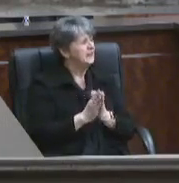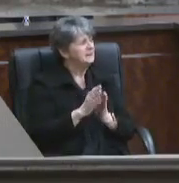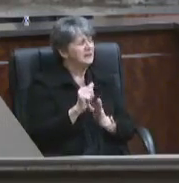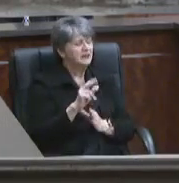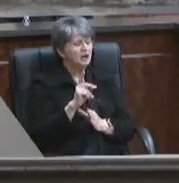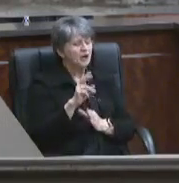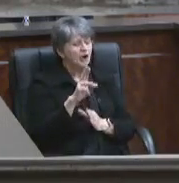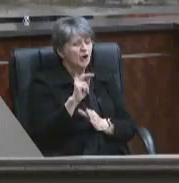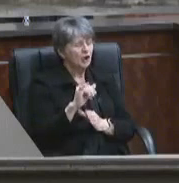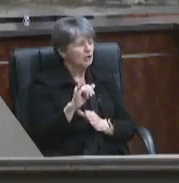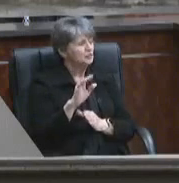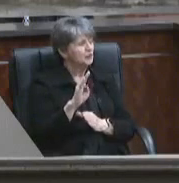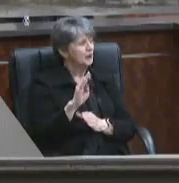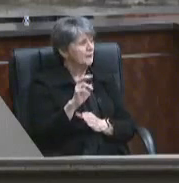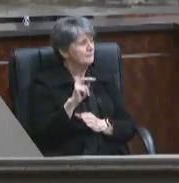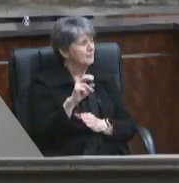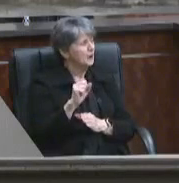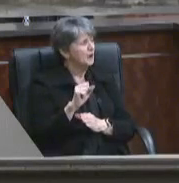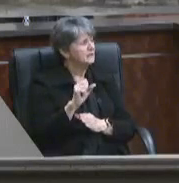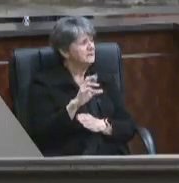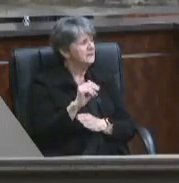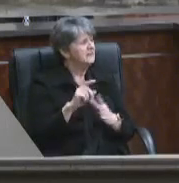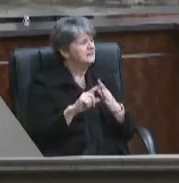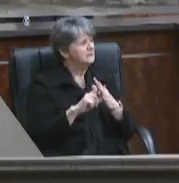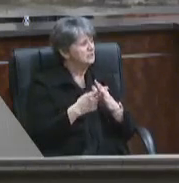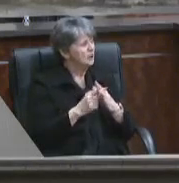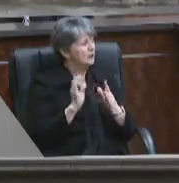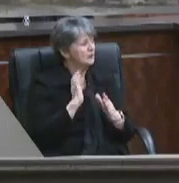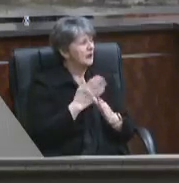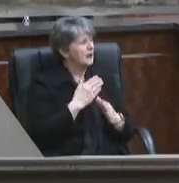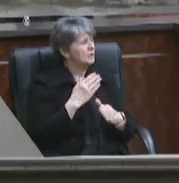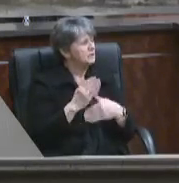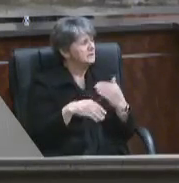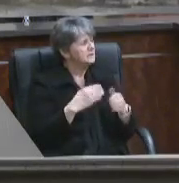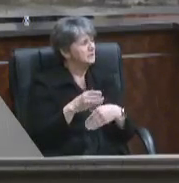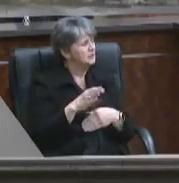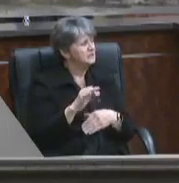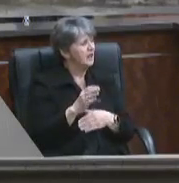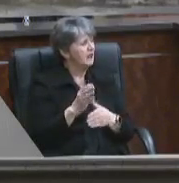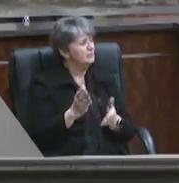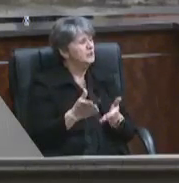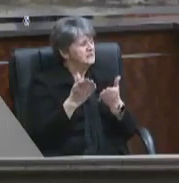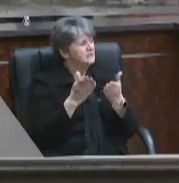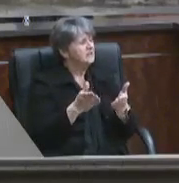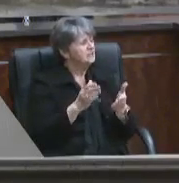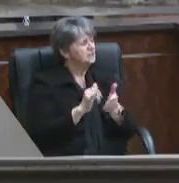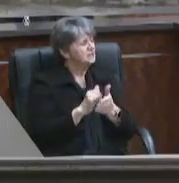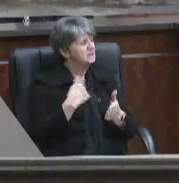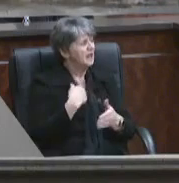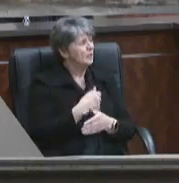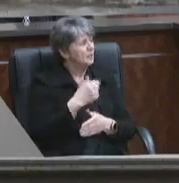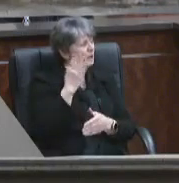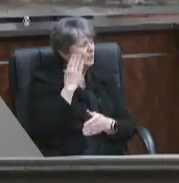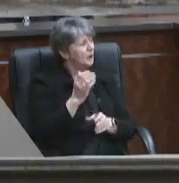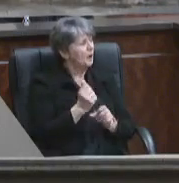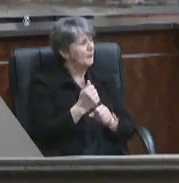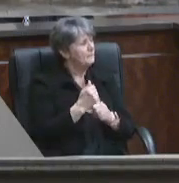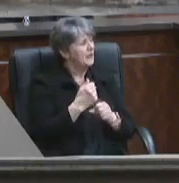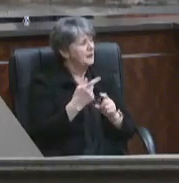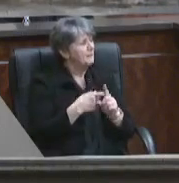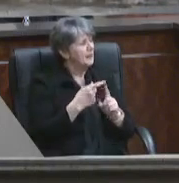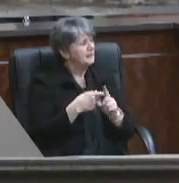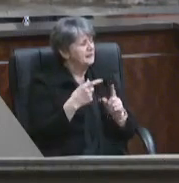if she'll come up and start our series of presentations we'll be making to the council and to the community every month.